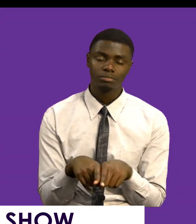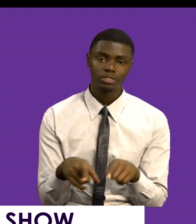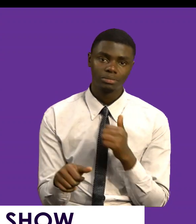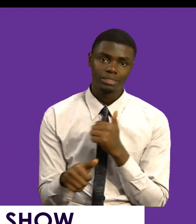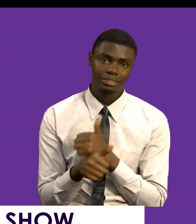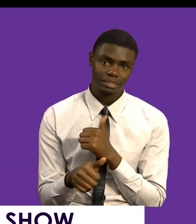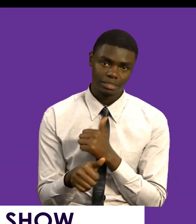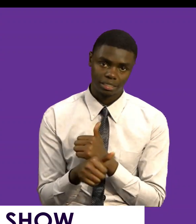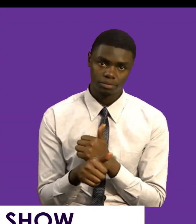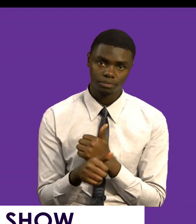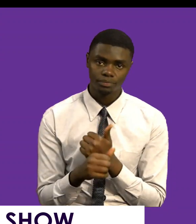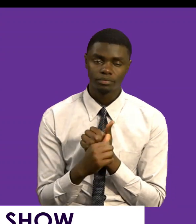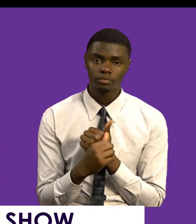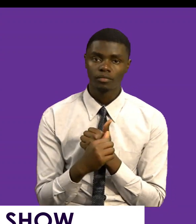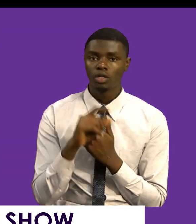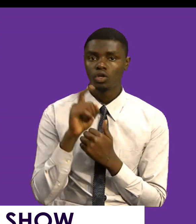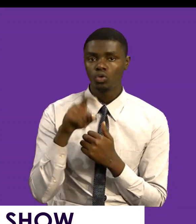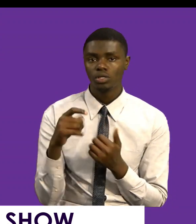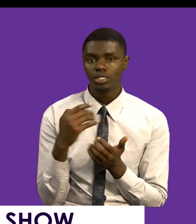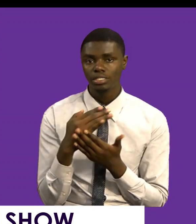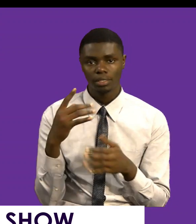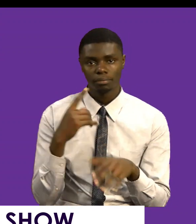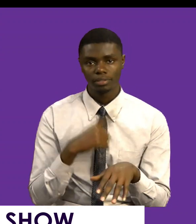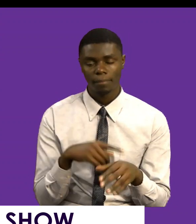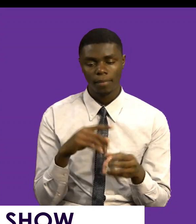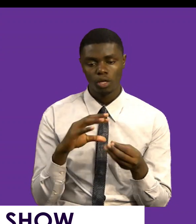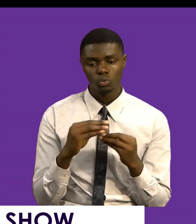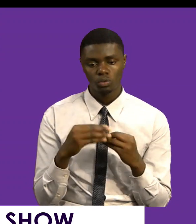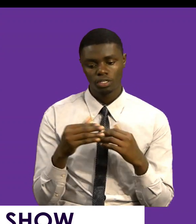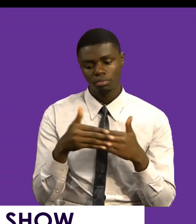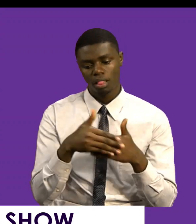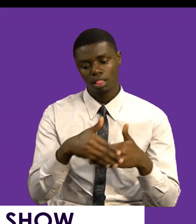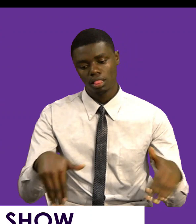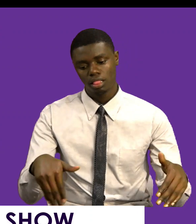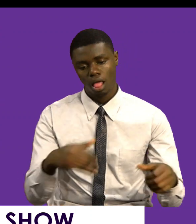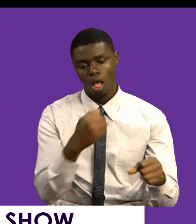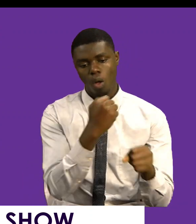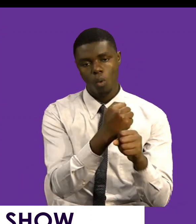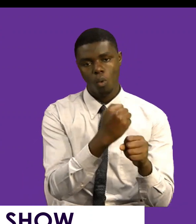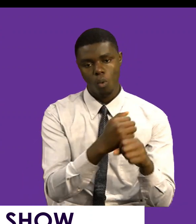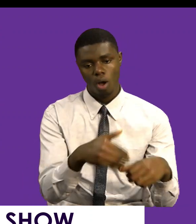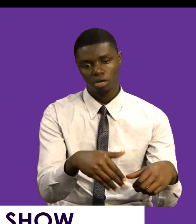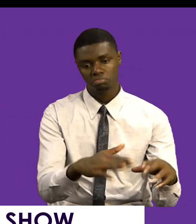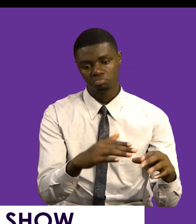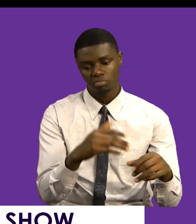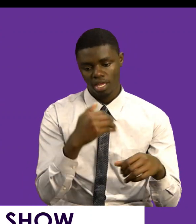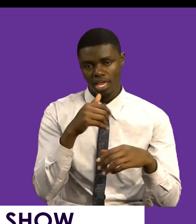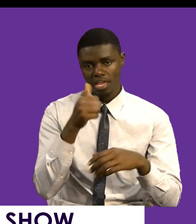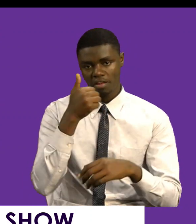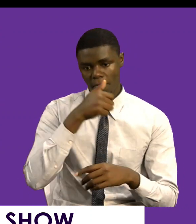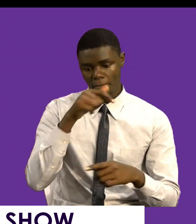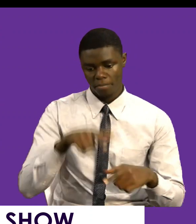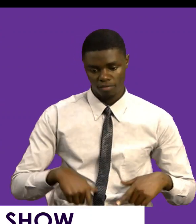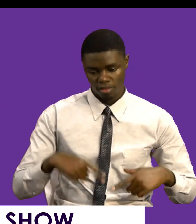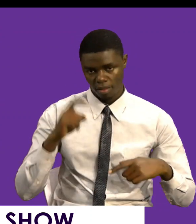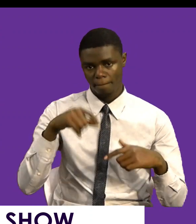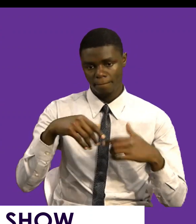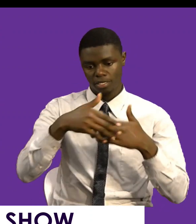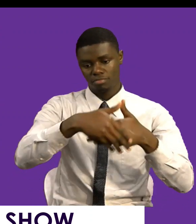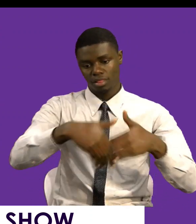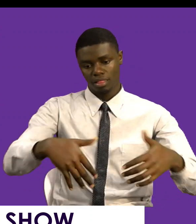dangerous. You need sometimes to create a line between your work and your private life. You need to create a